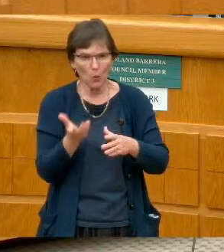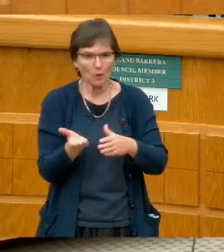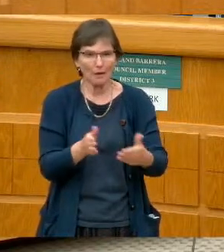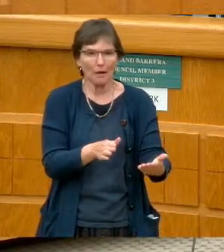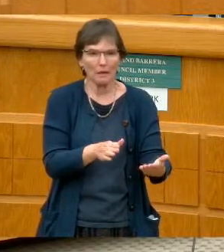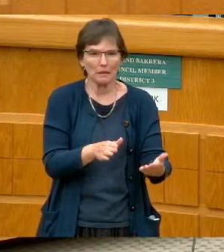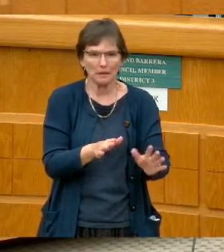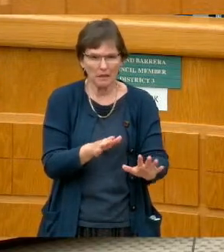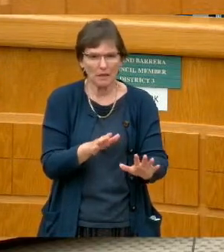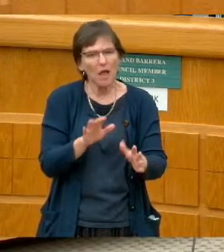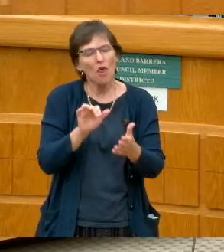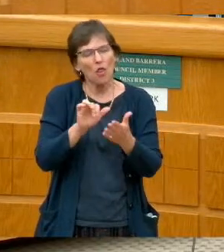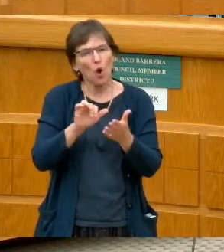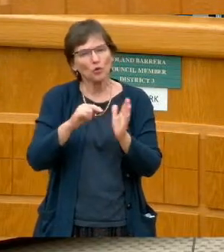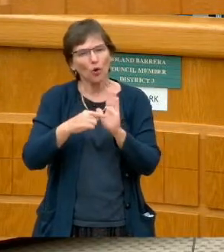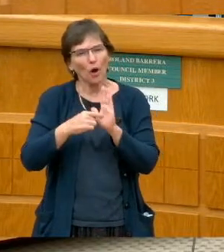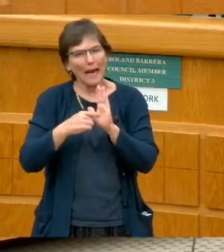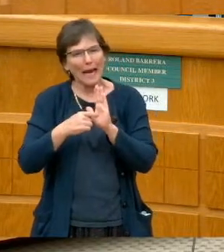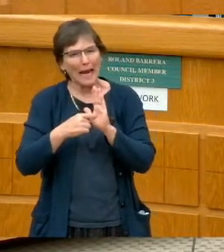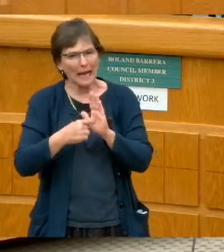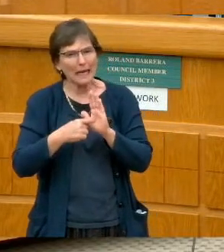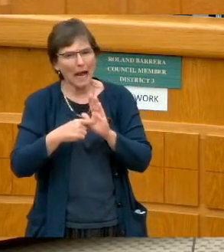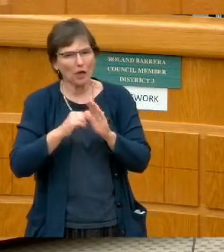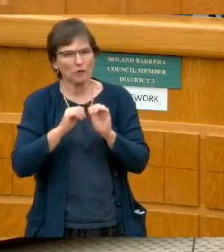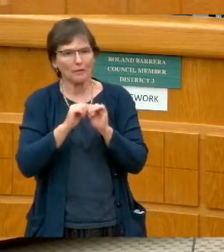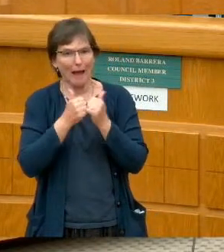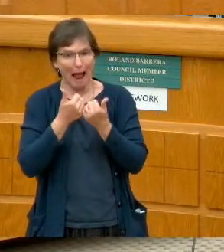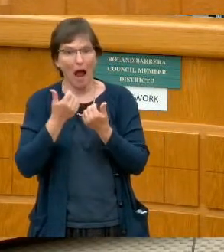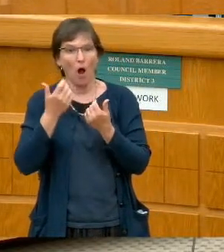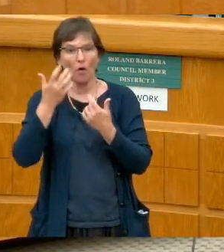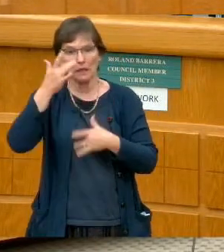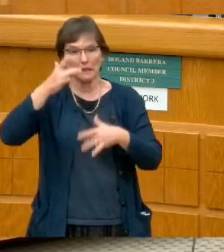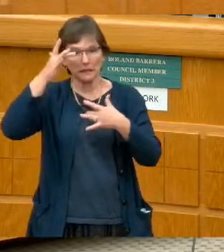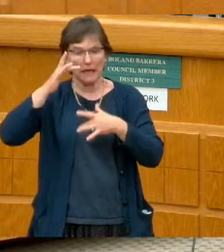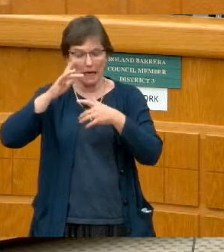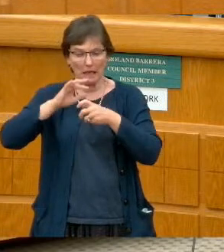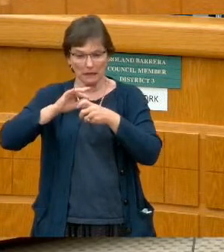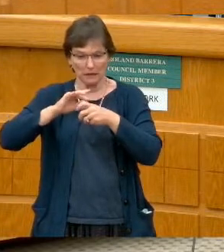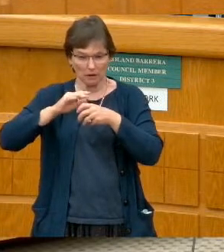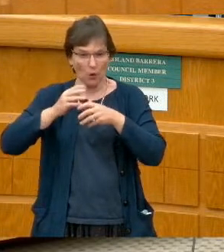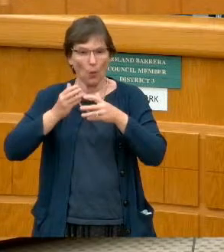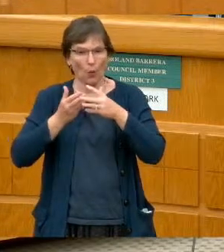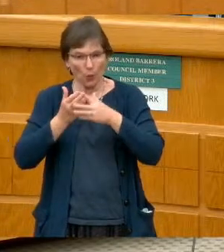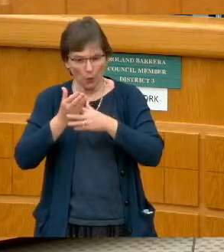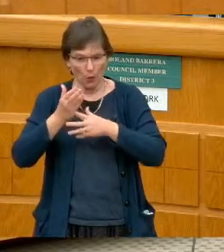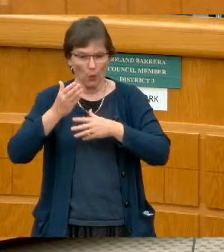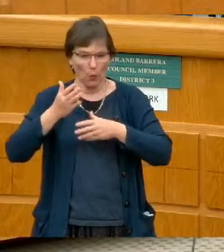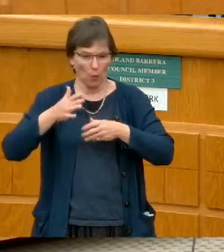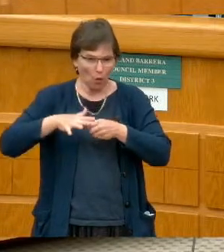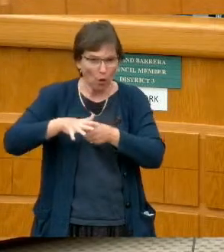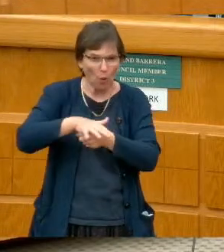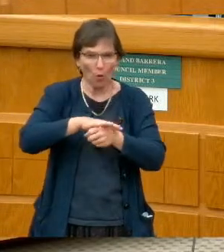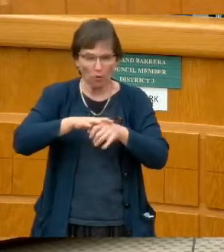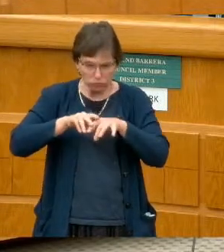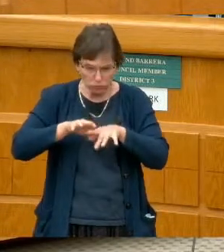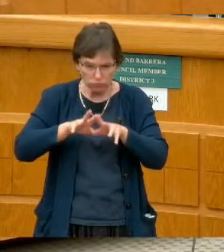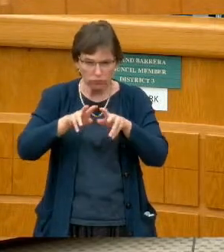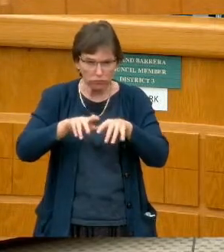are primary indicators of how our disease is progressing in our backyard, in our